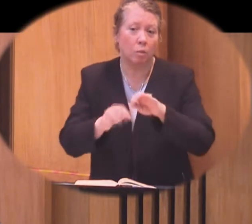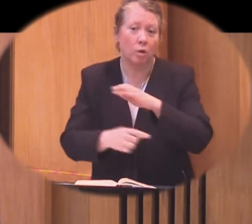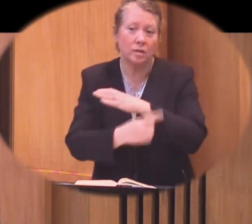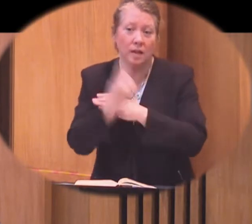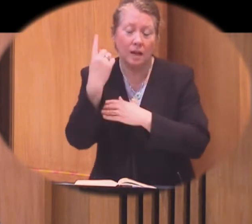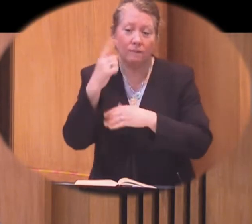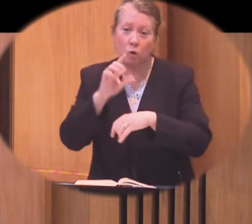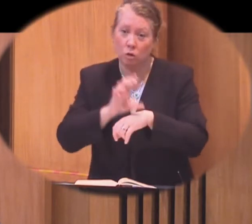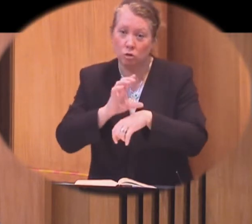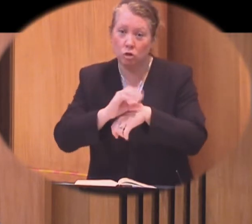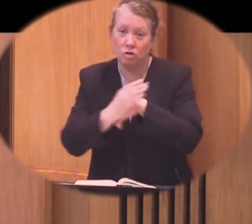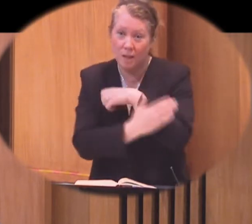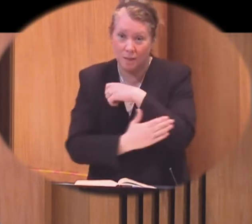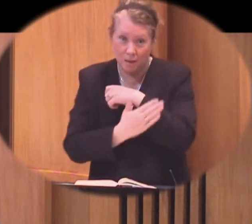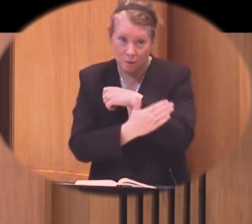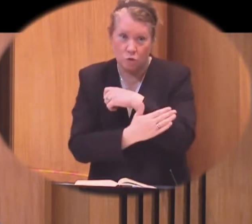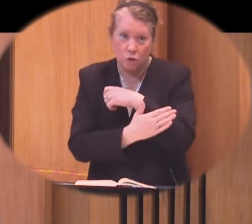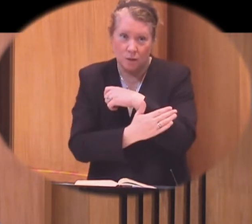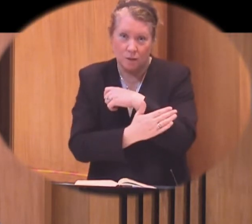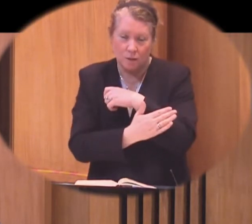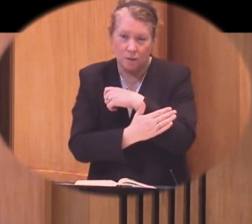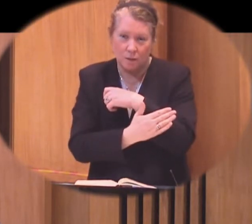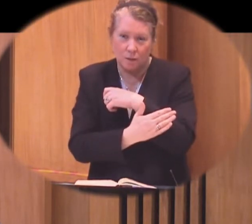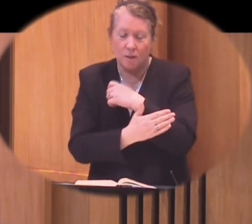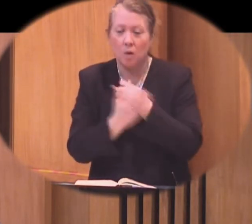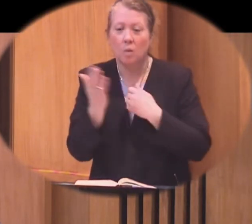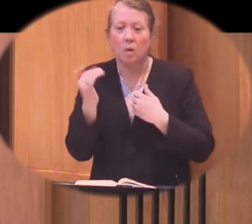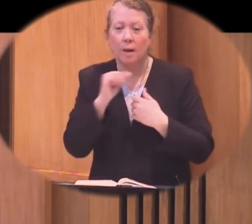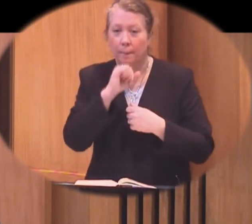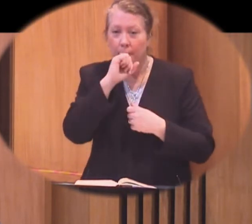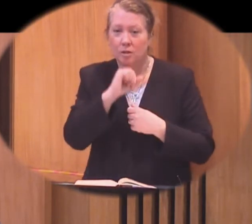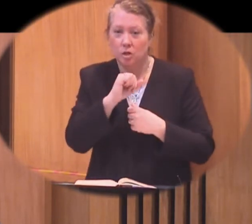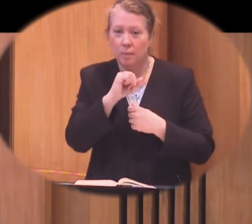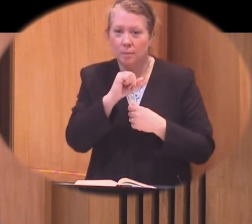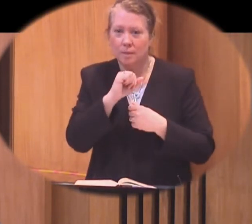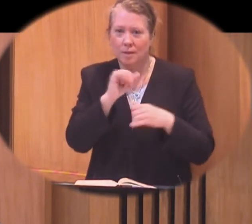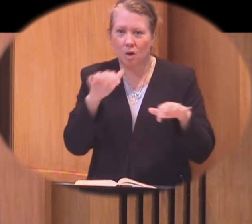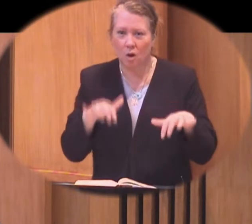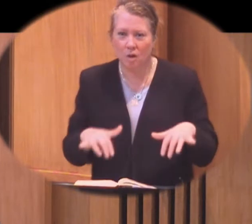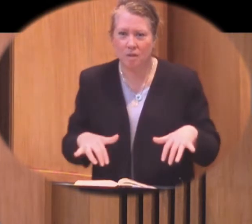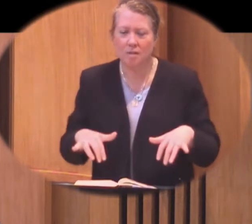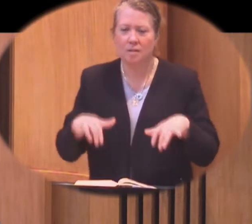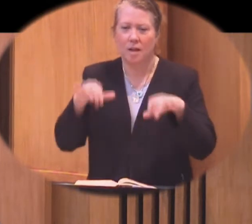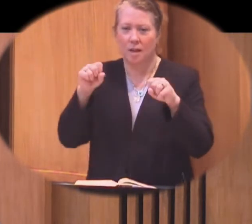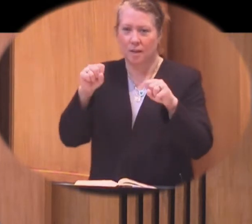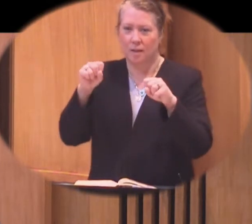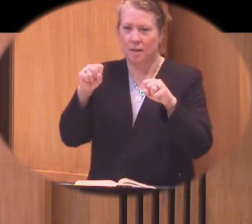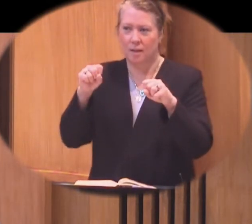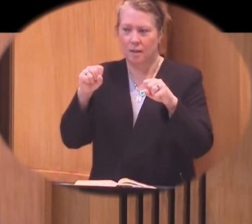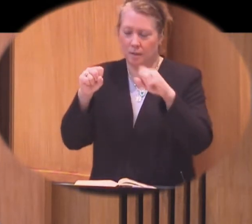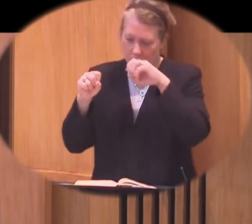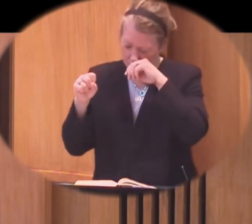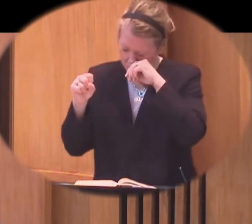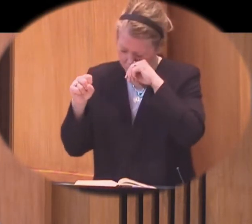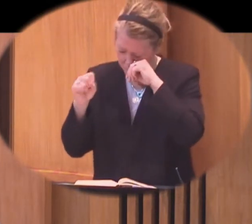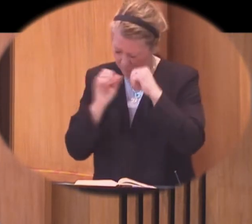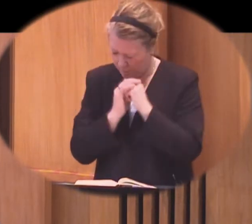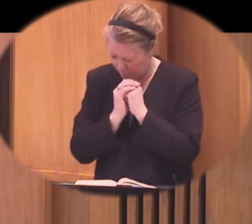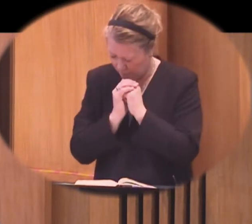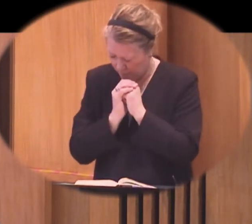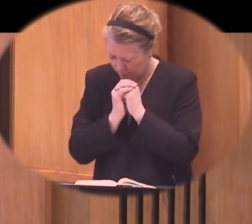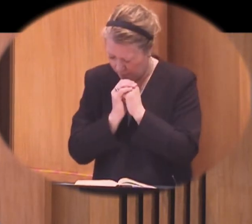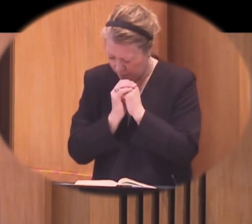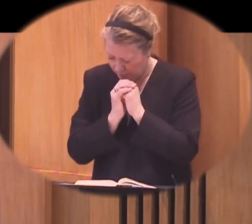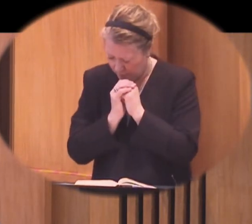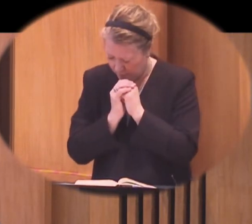the country because the bishops are taking an initiative to have faithful call their Congress, their